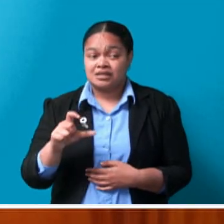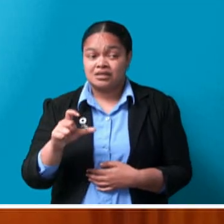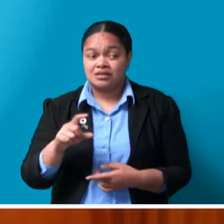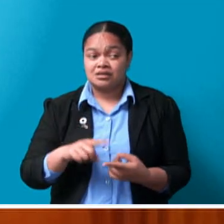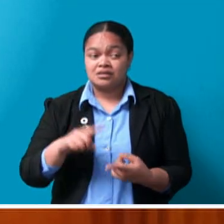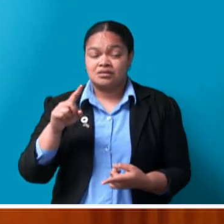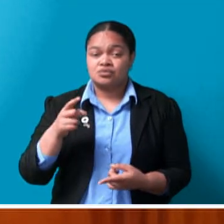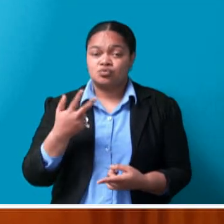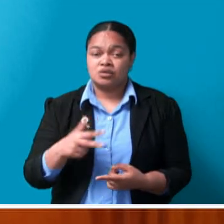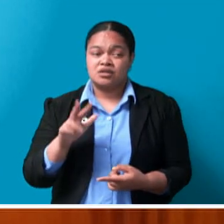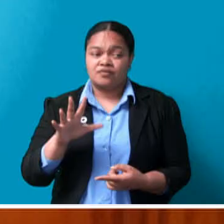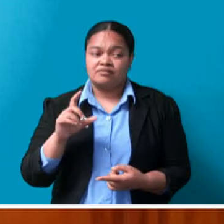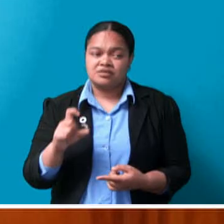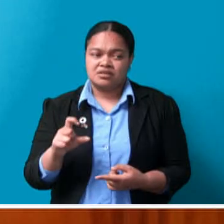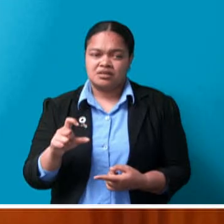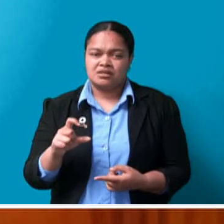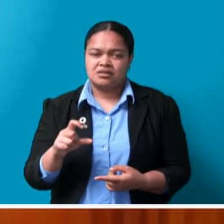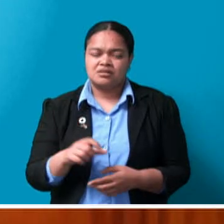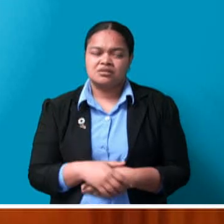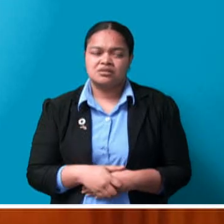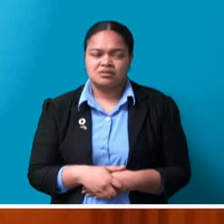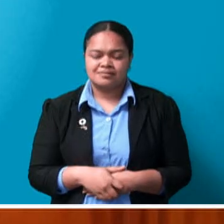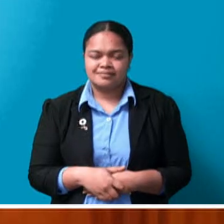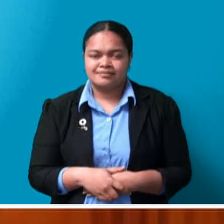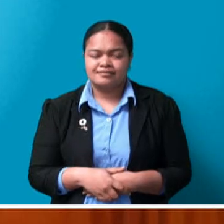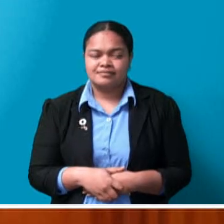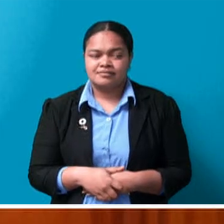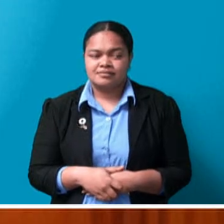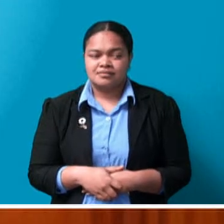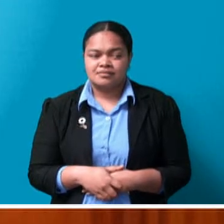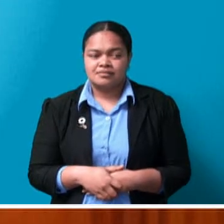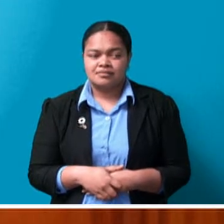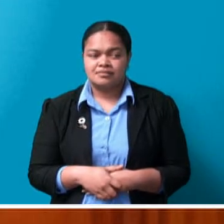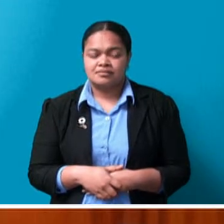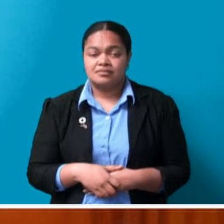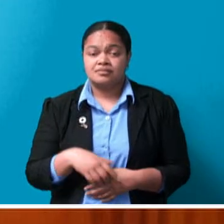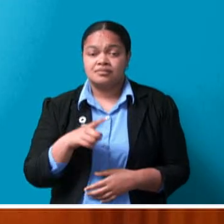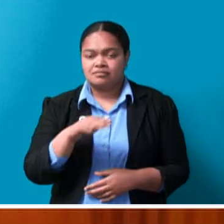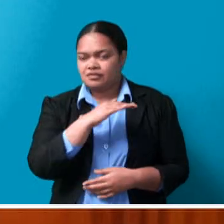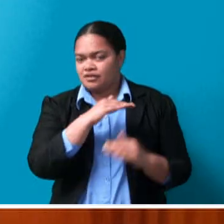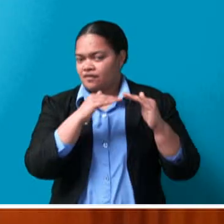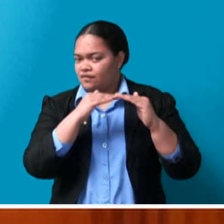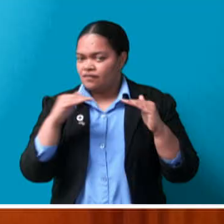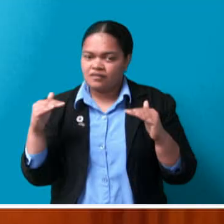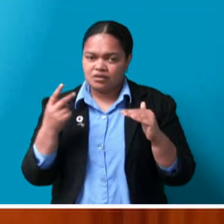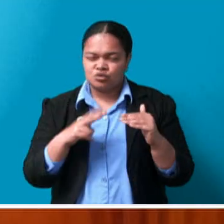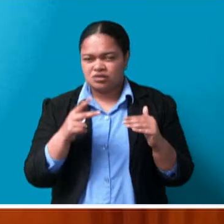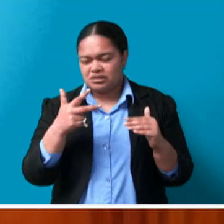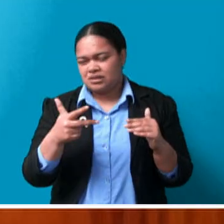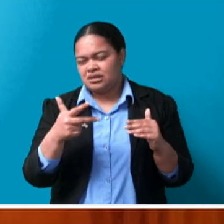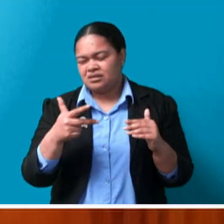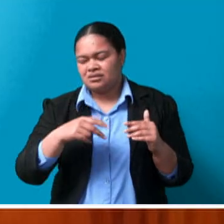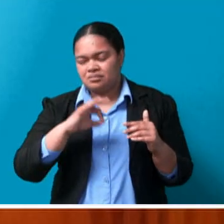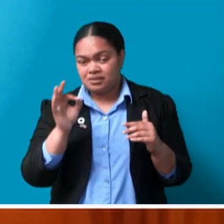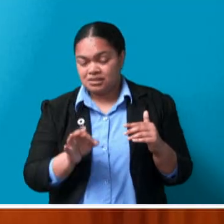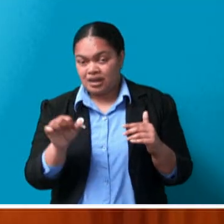85 cents per ton. There will now be a flat 20% allocation across 5 areas, and